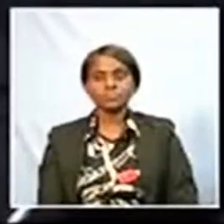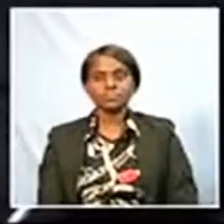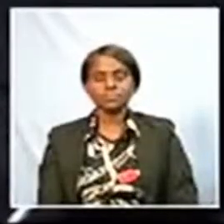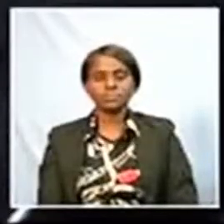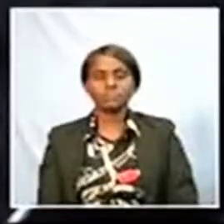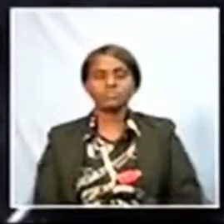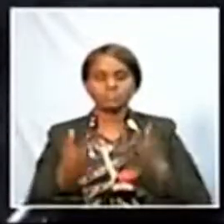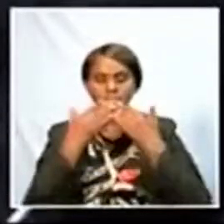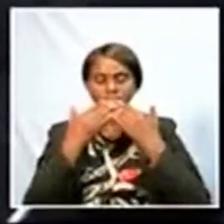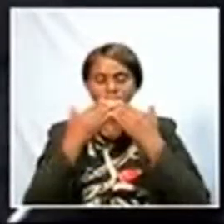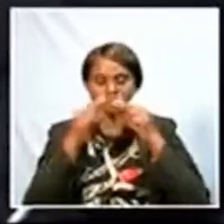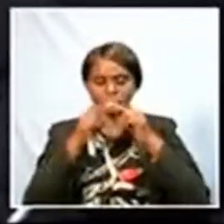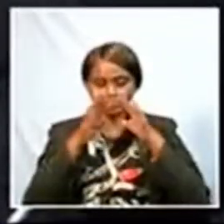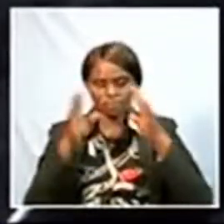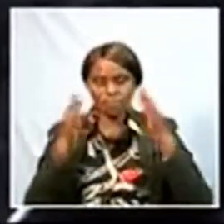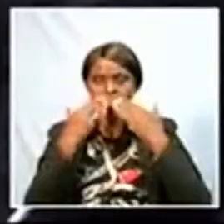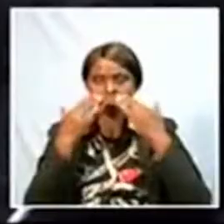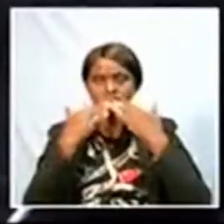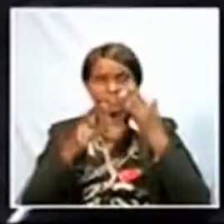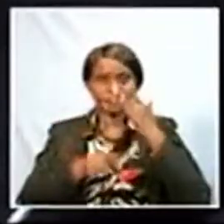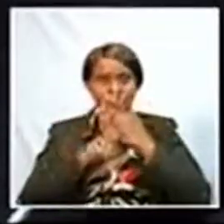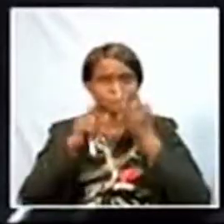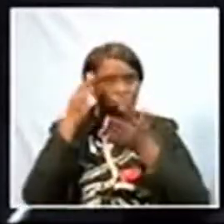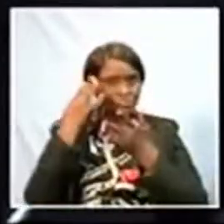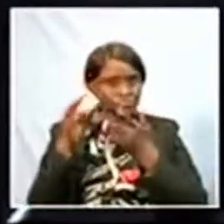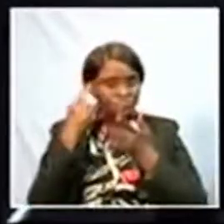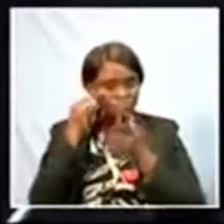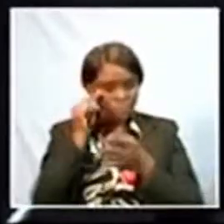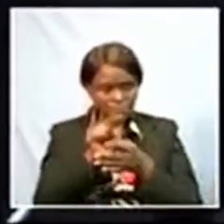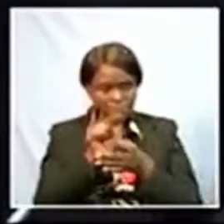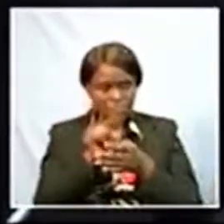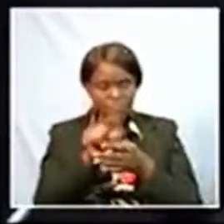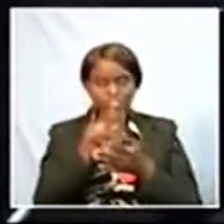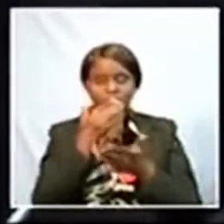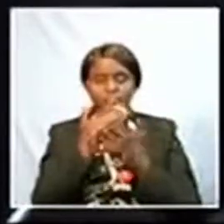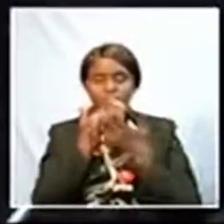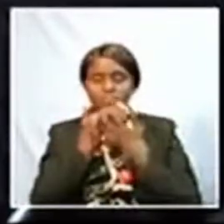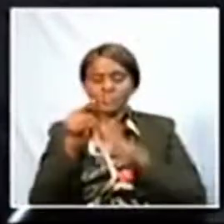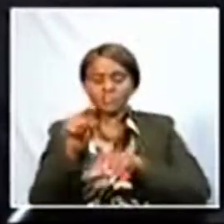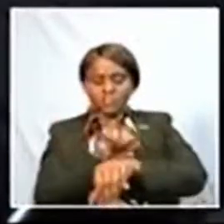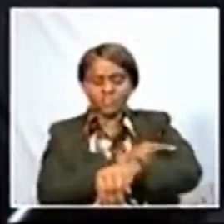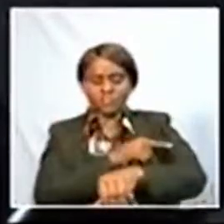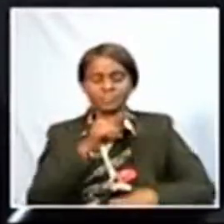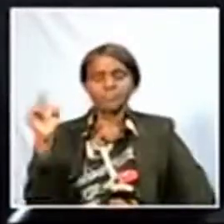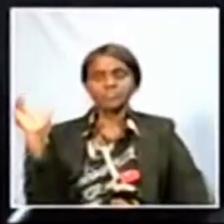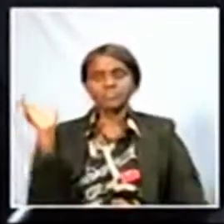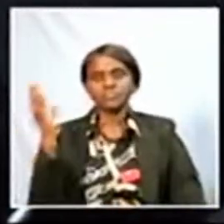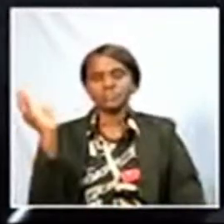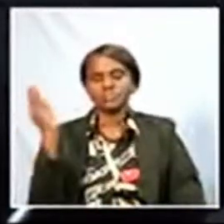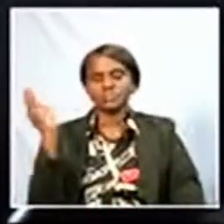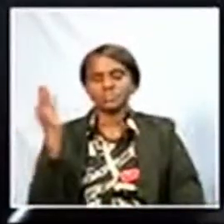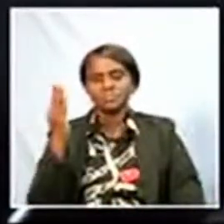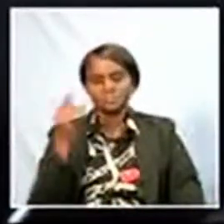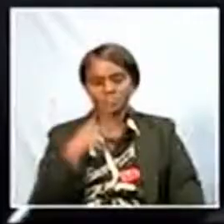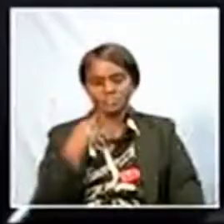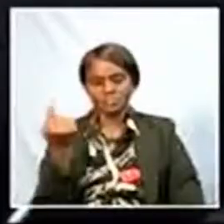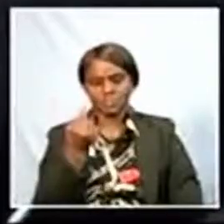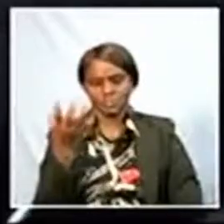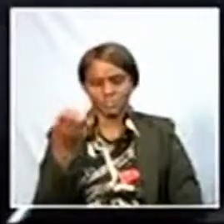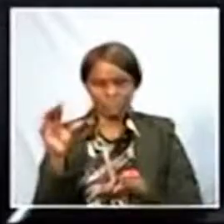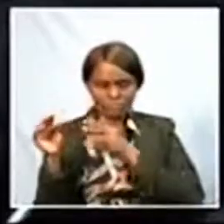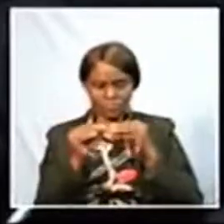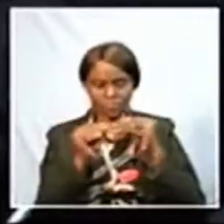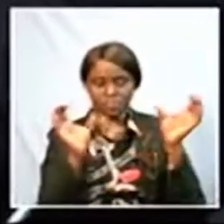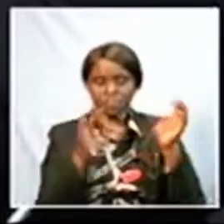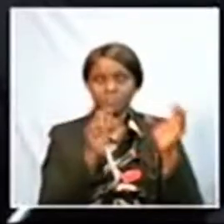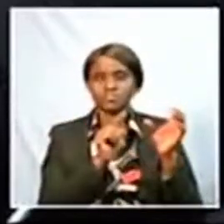Thank you, Chair, and thank you, Town Clerk, for such a lengthy presentation. And I may take the committee